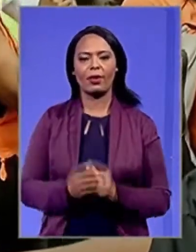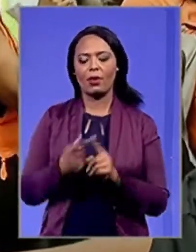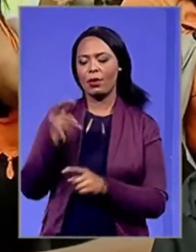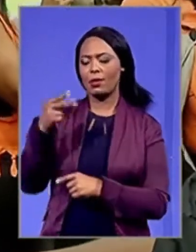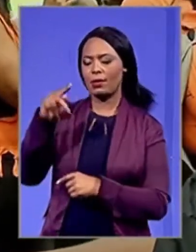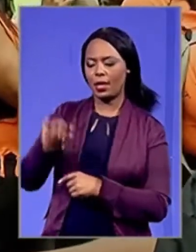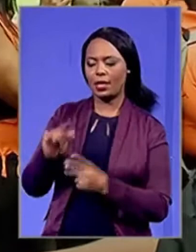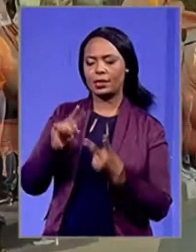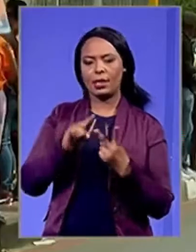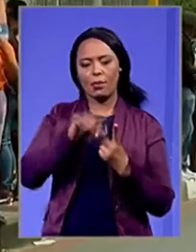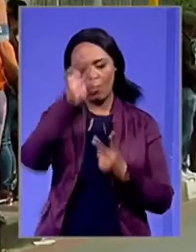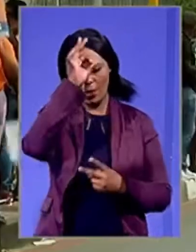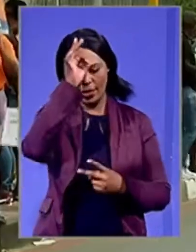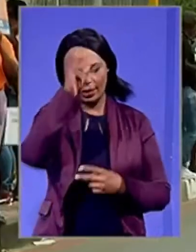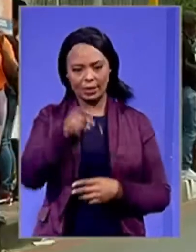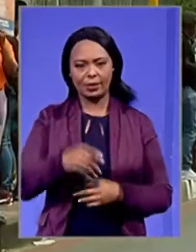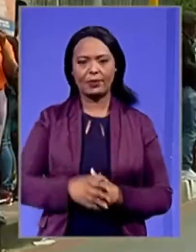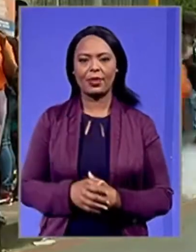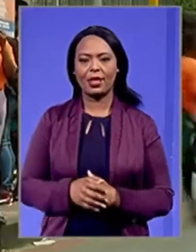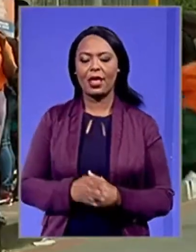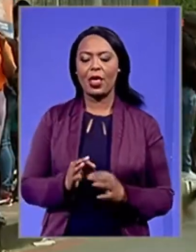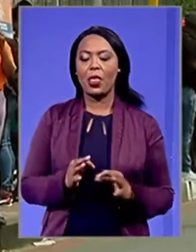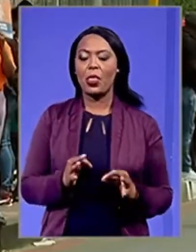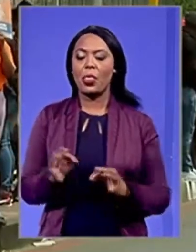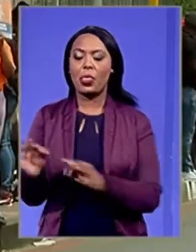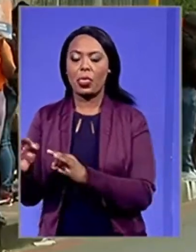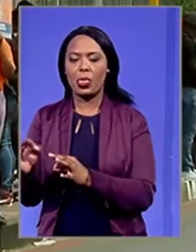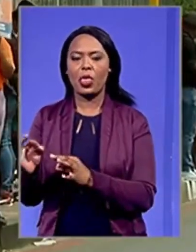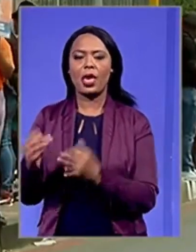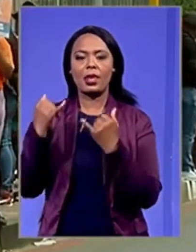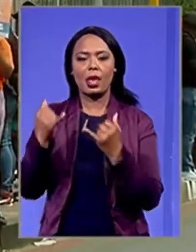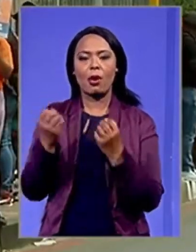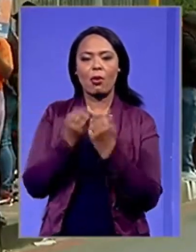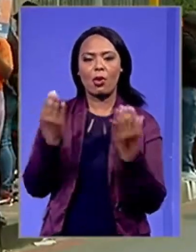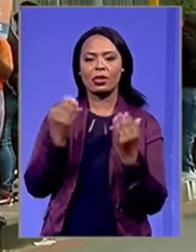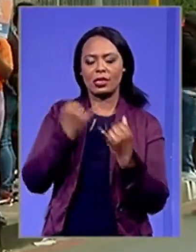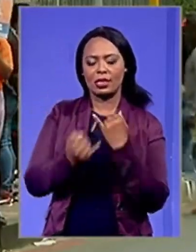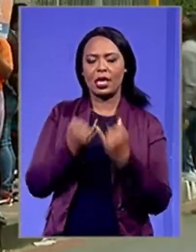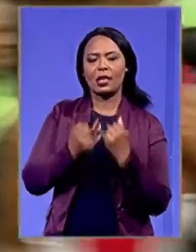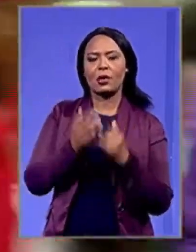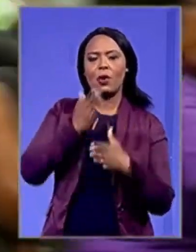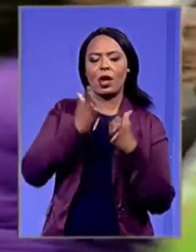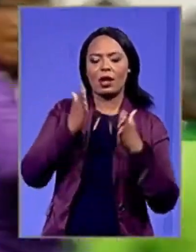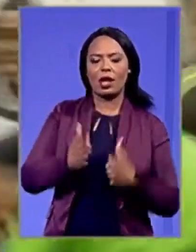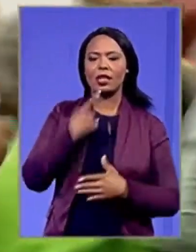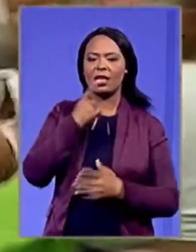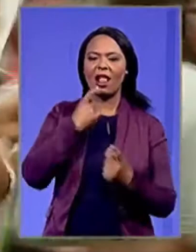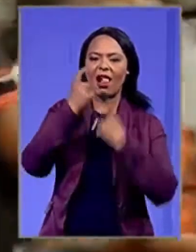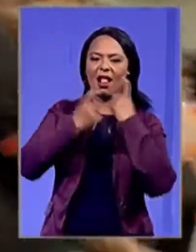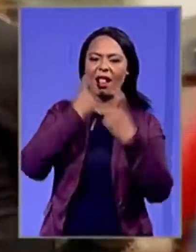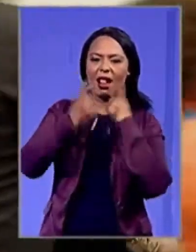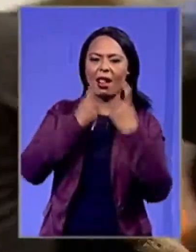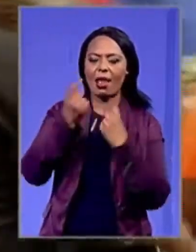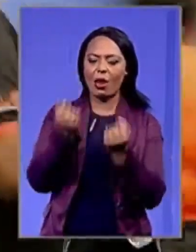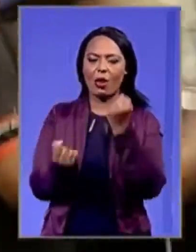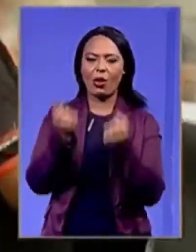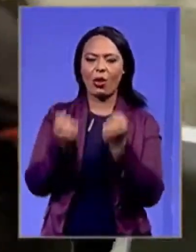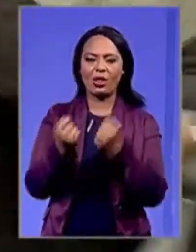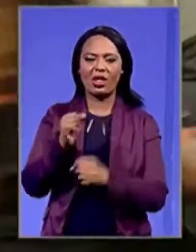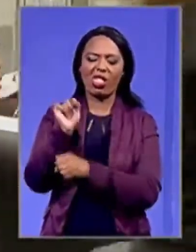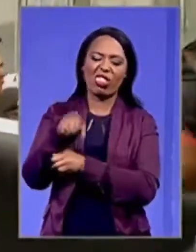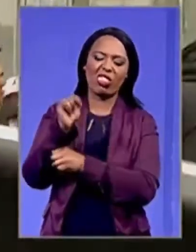South African Police Service. Tiego eno e bakile gore bagwebi ka mmele ba tlhagise ngongorego ka gore kgotlatshekelo ga e